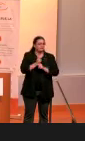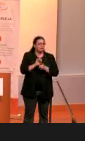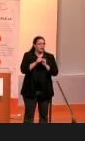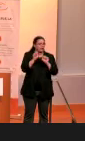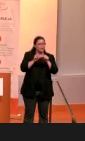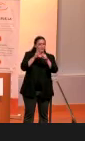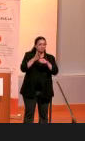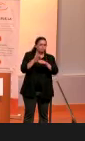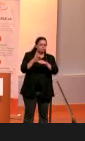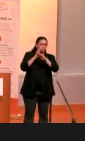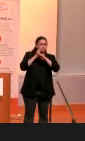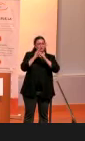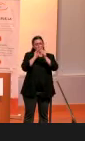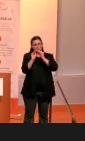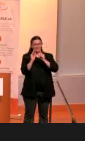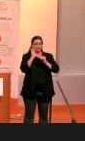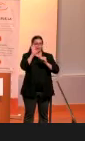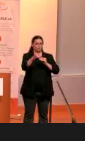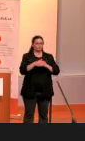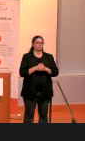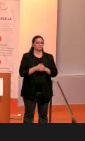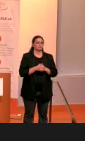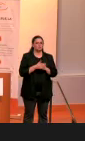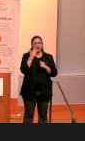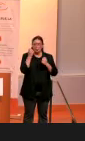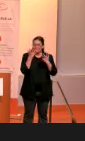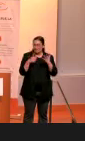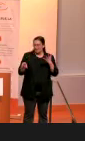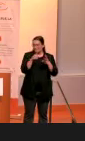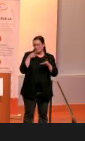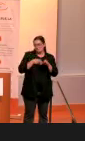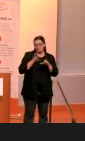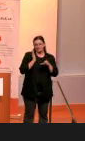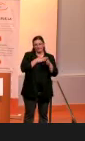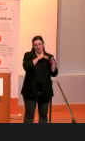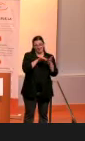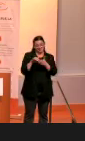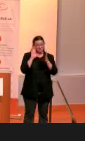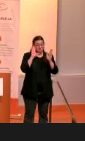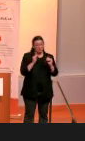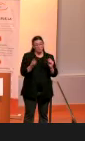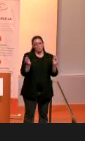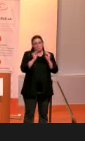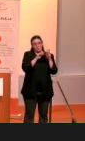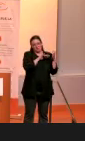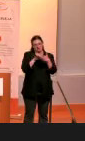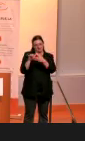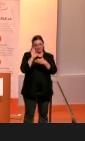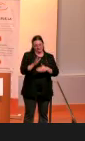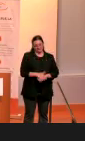So I know some of you have participated in some of our studies, and we'll hopefully have some more to come in the future.